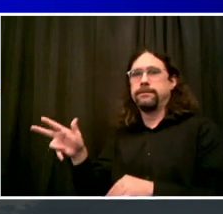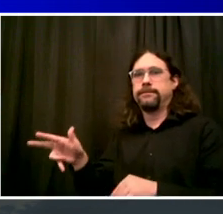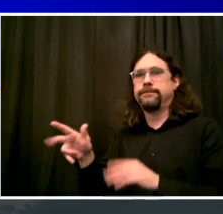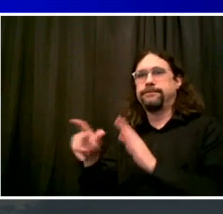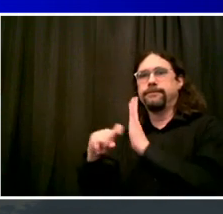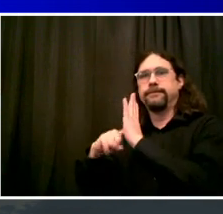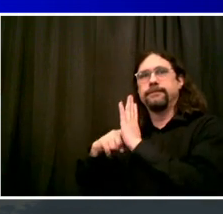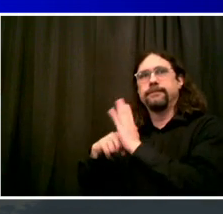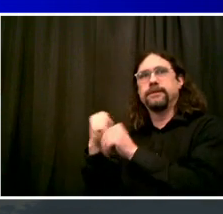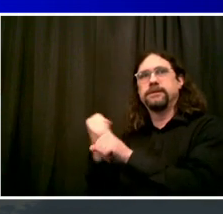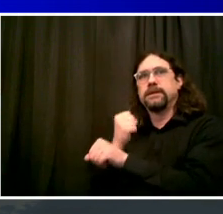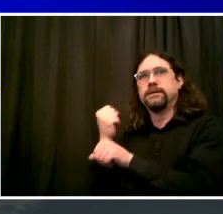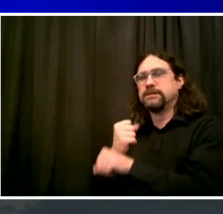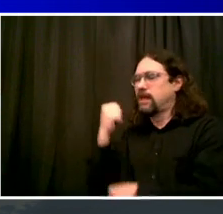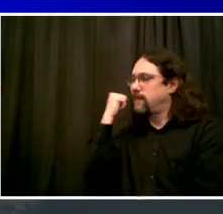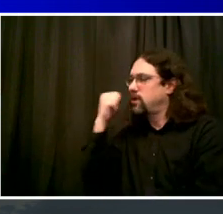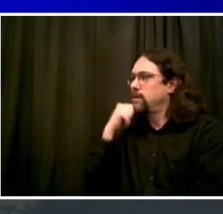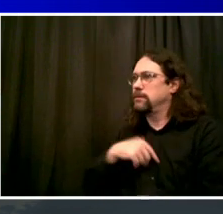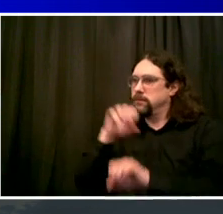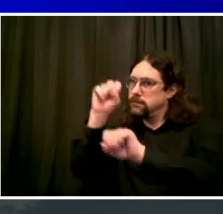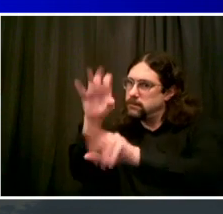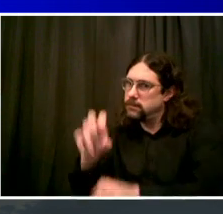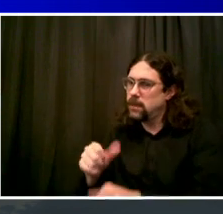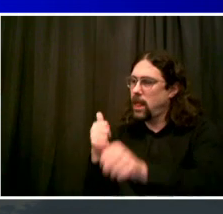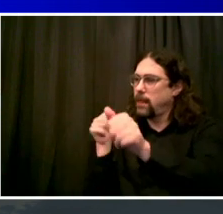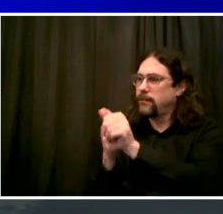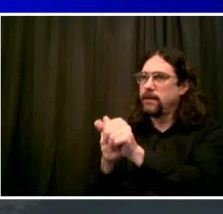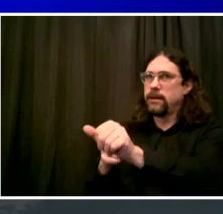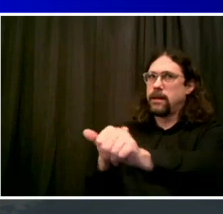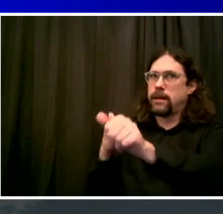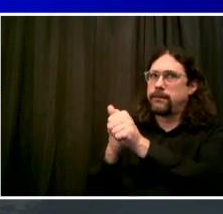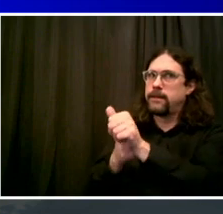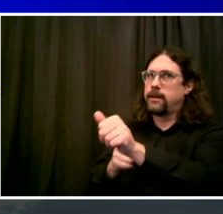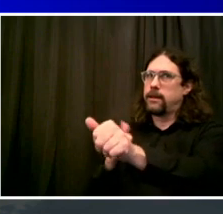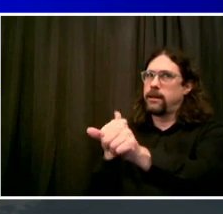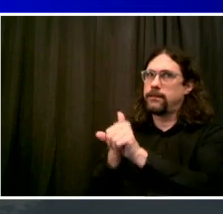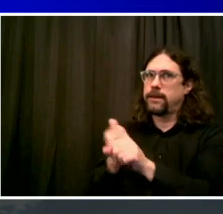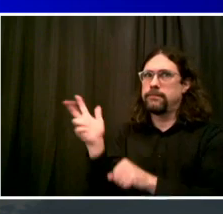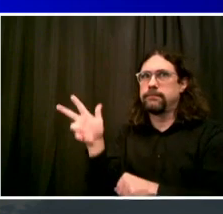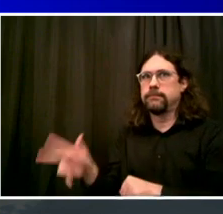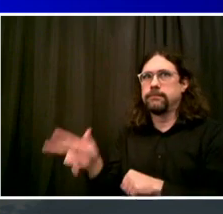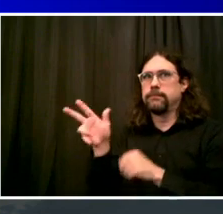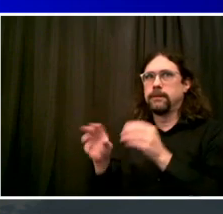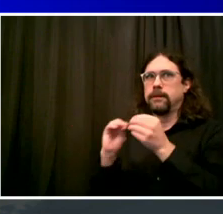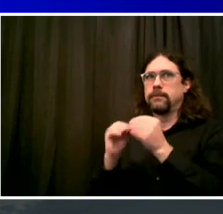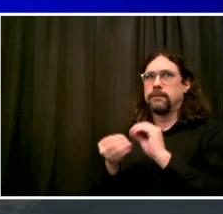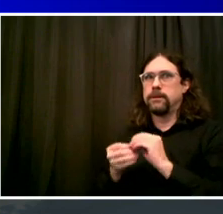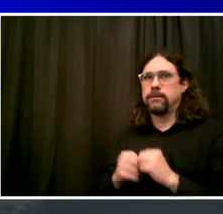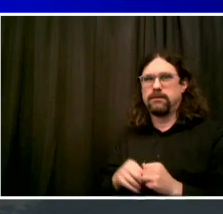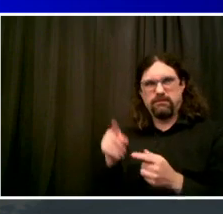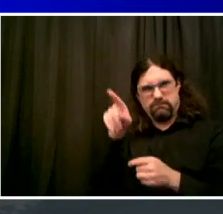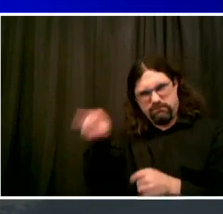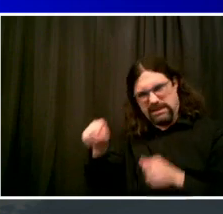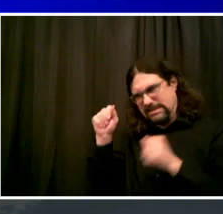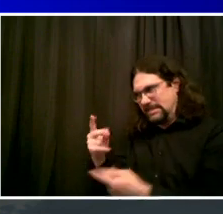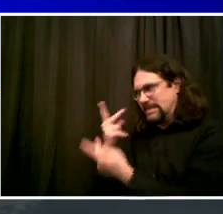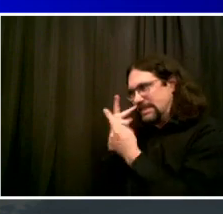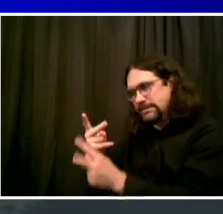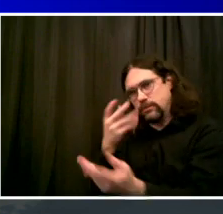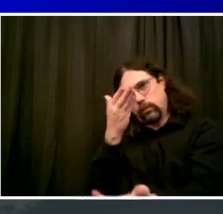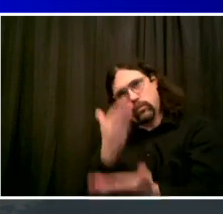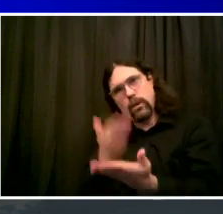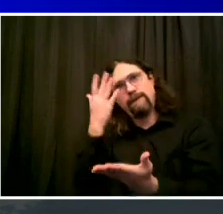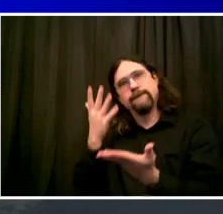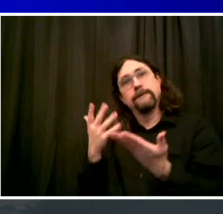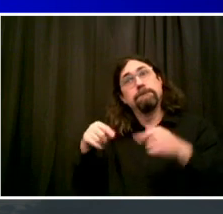focusing on together. All New Yorkers get to see this in common. It's all based on the work you do. Overall, the work you've done has been great,